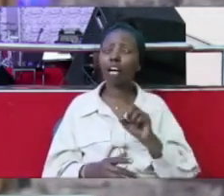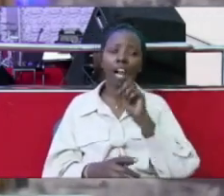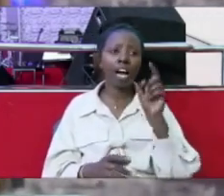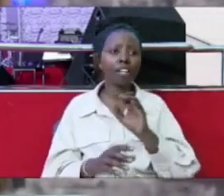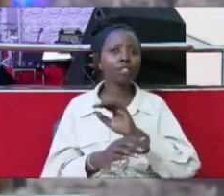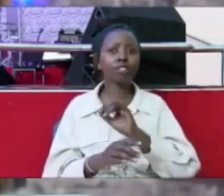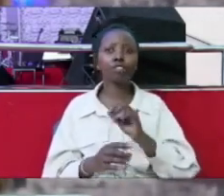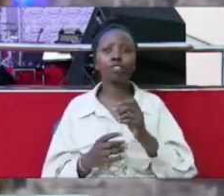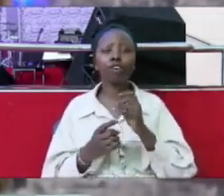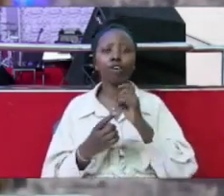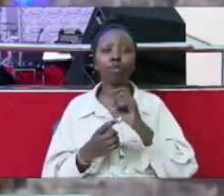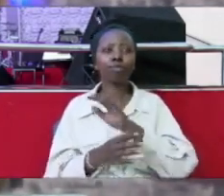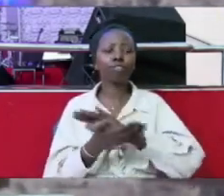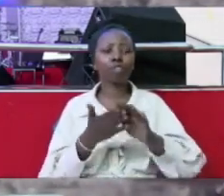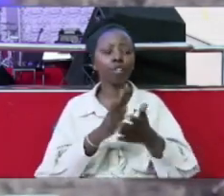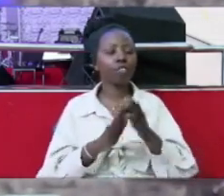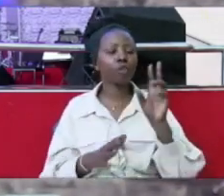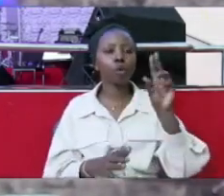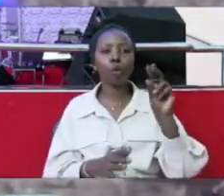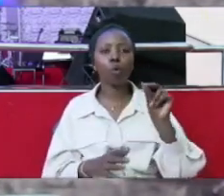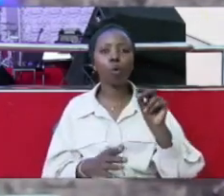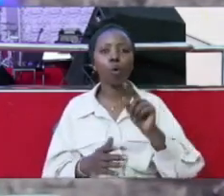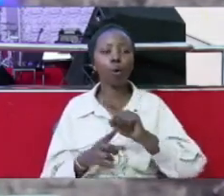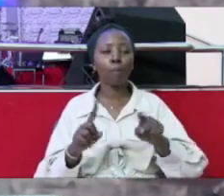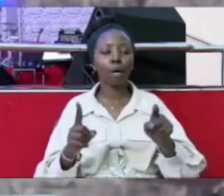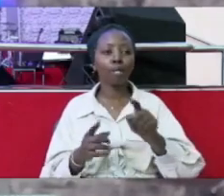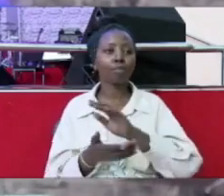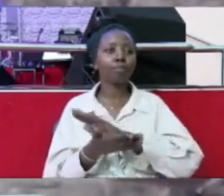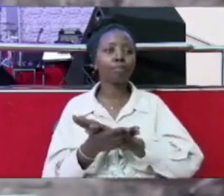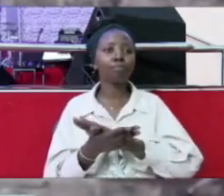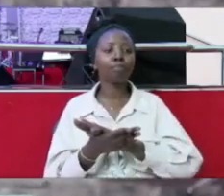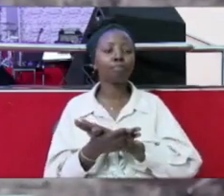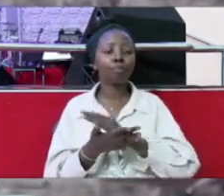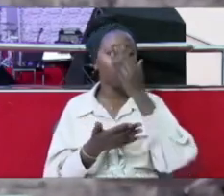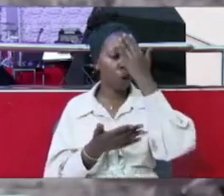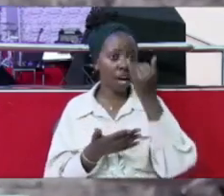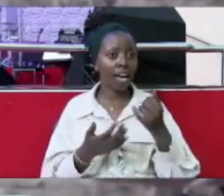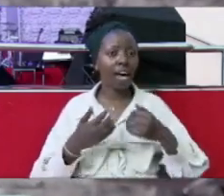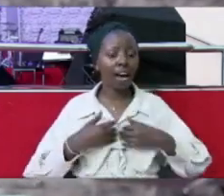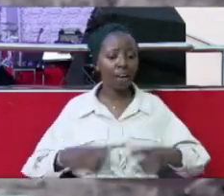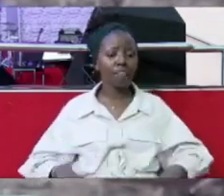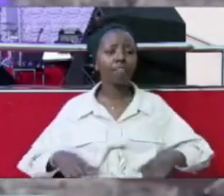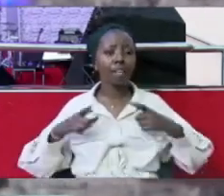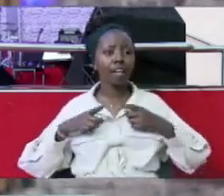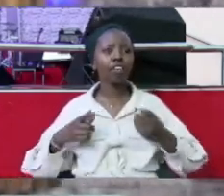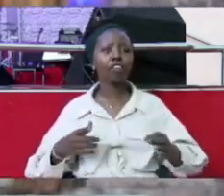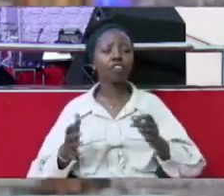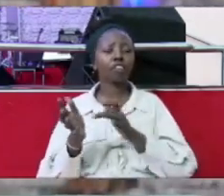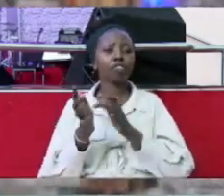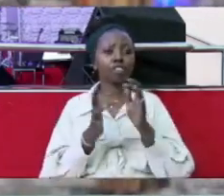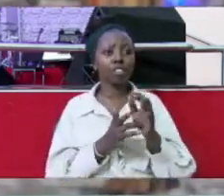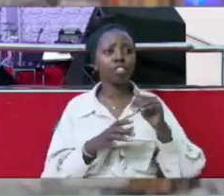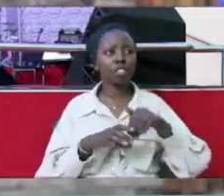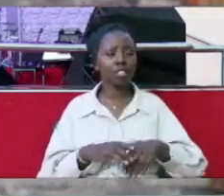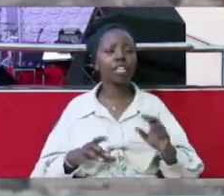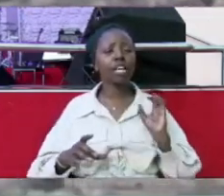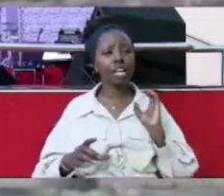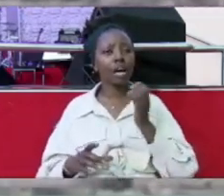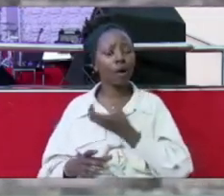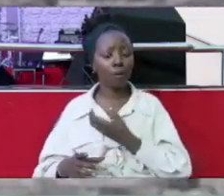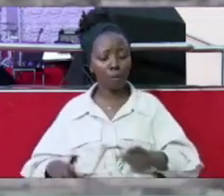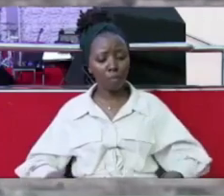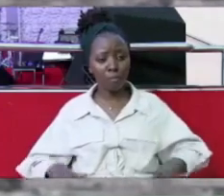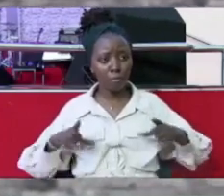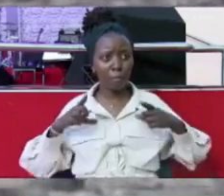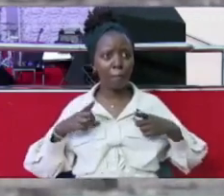But because we have the life of Christ and forgiveness is our nature. on